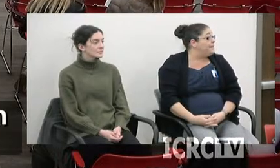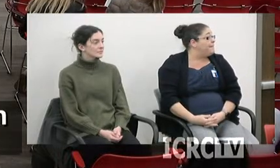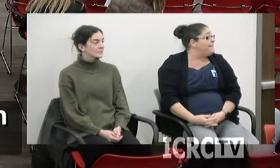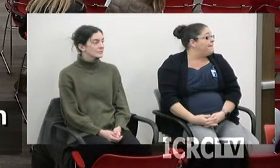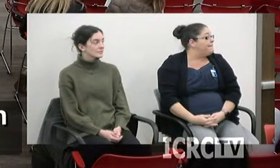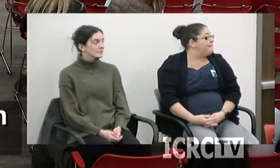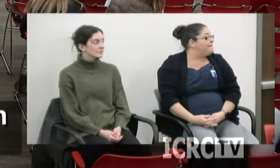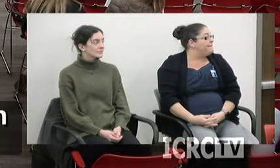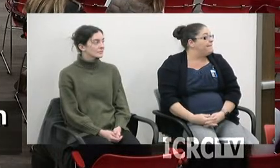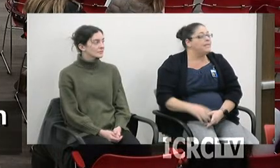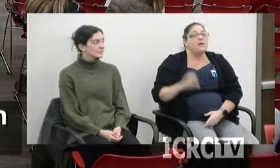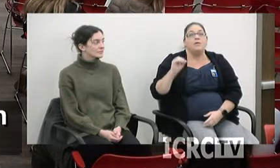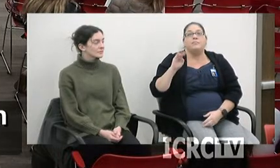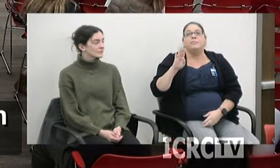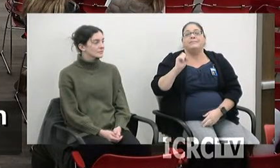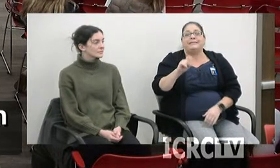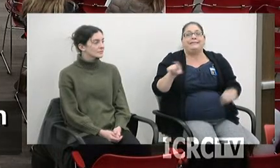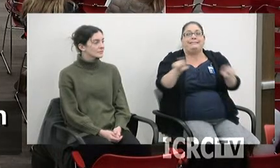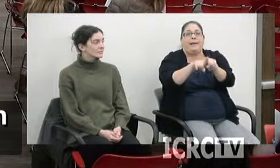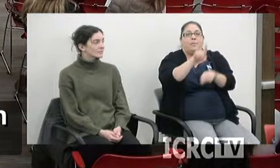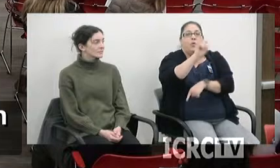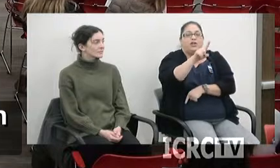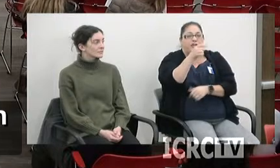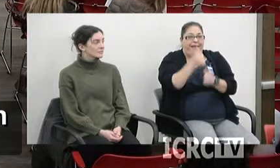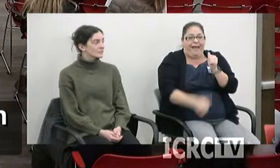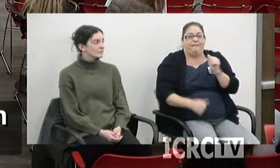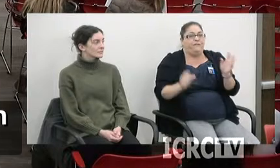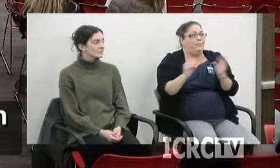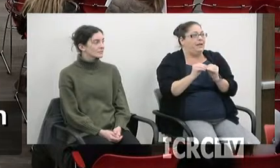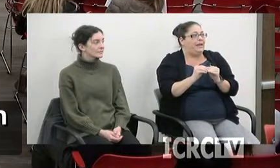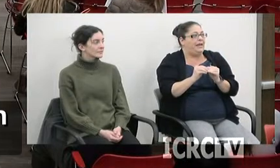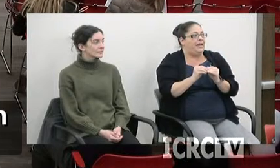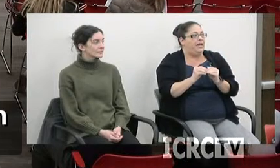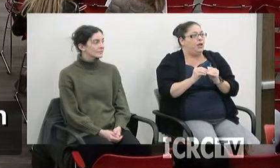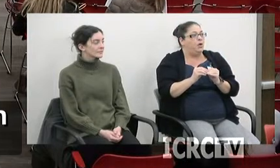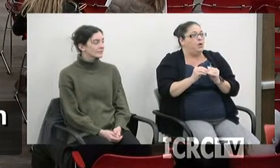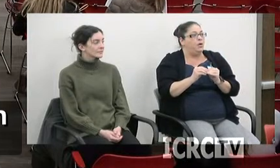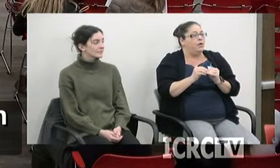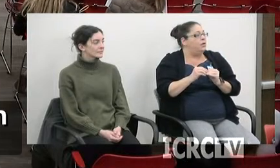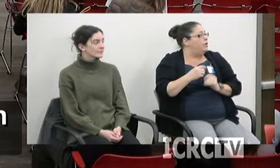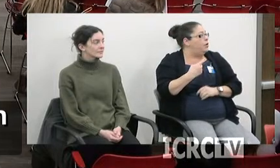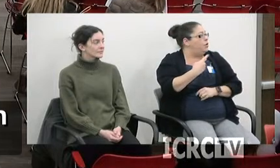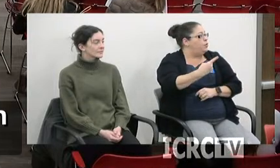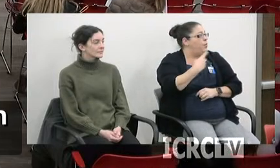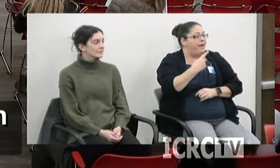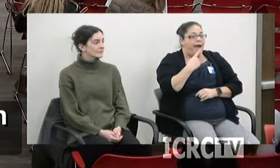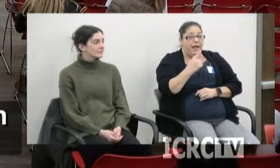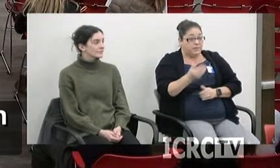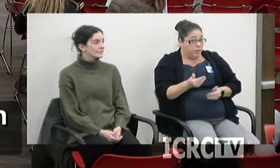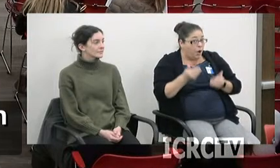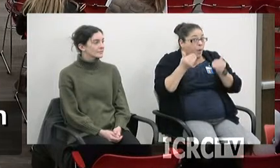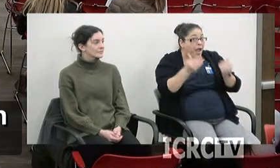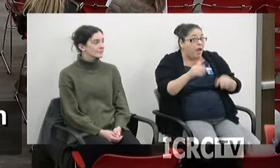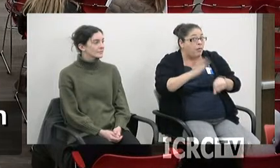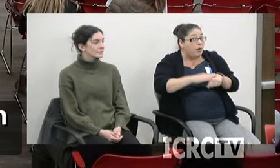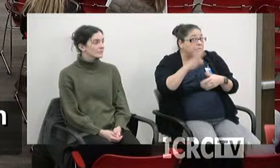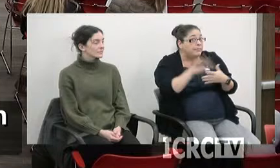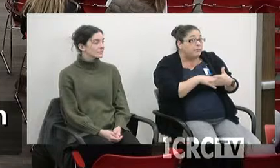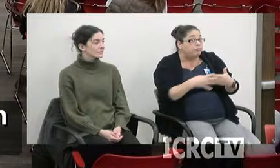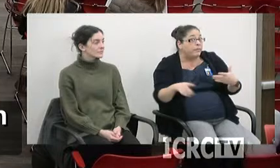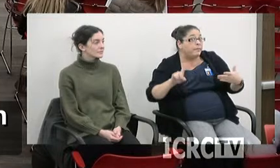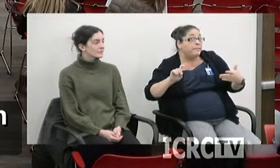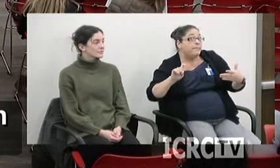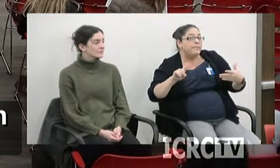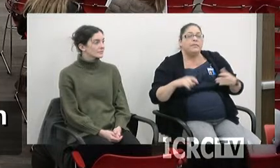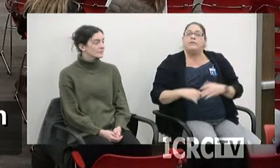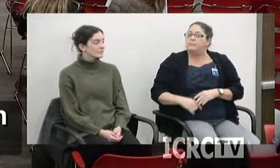I asked the same one every board meeting. You or I are going to ask it. Go ahead. Are we still on schedule? We are on schedule.